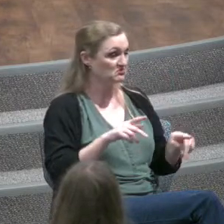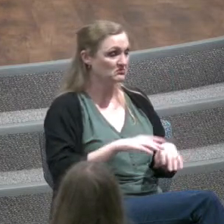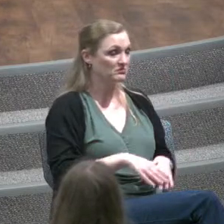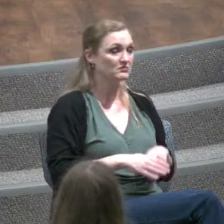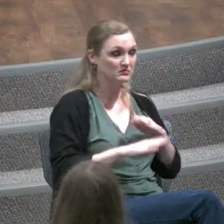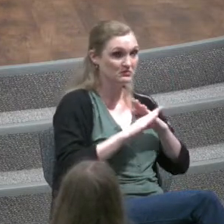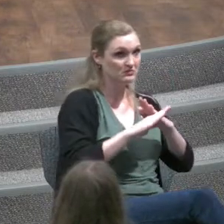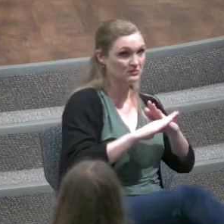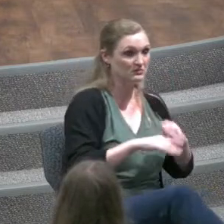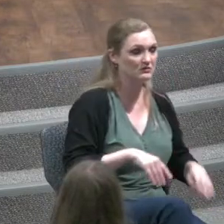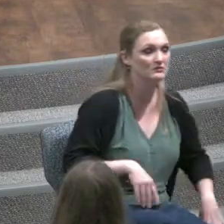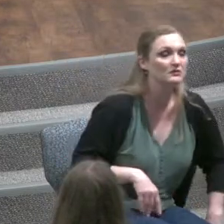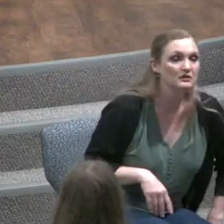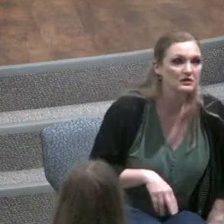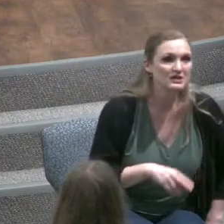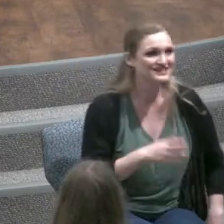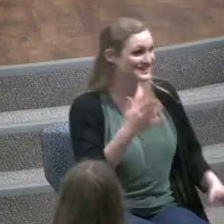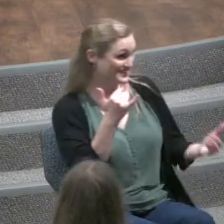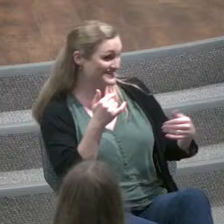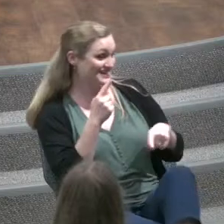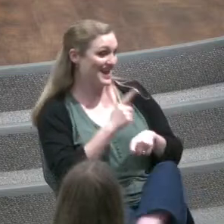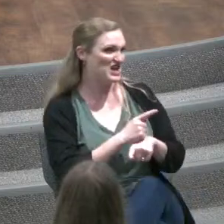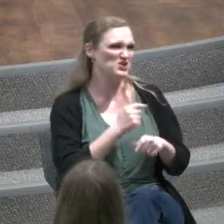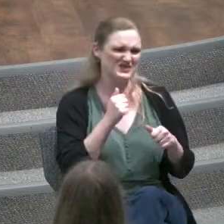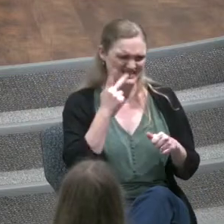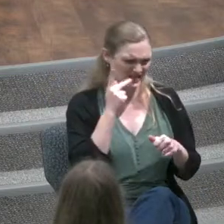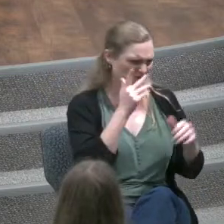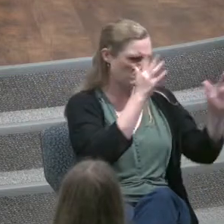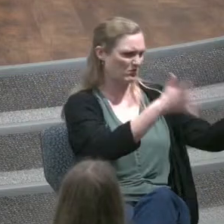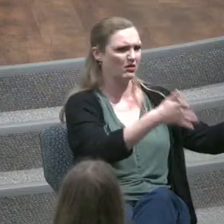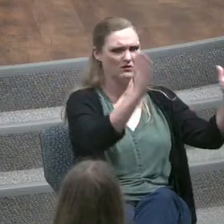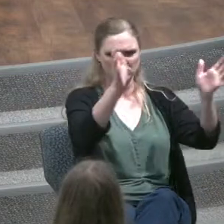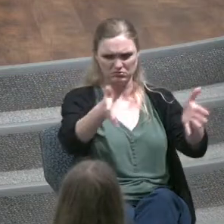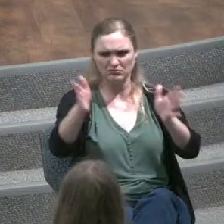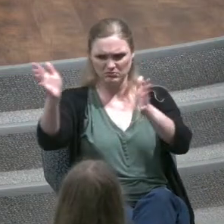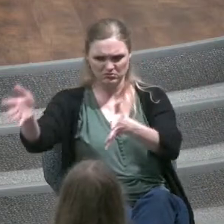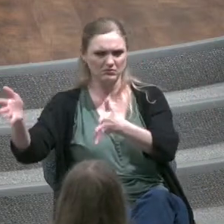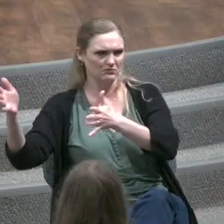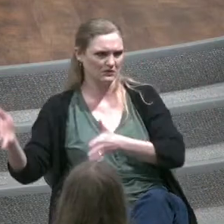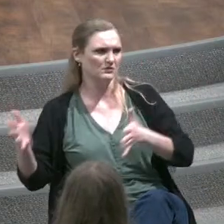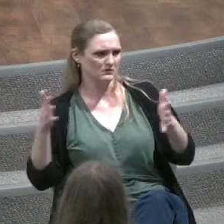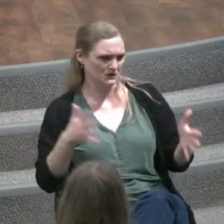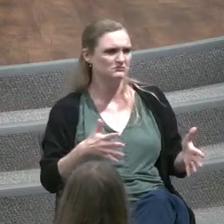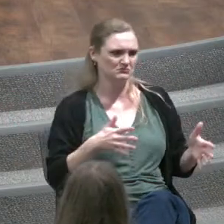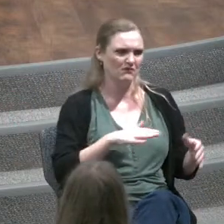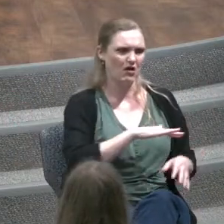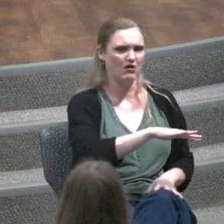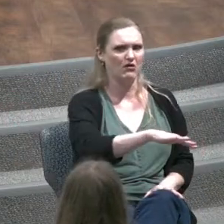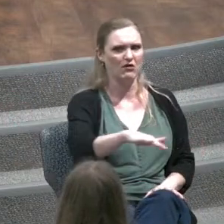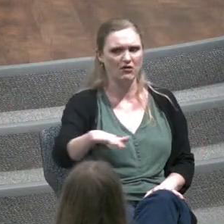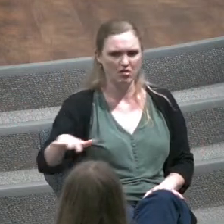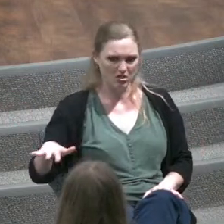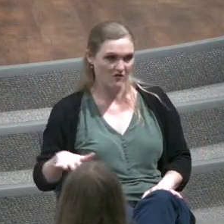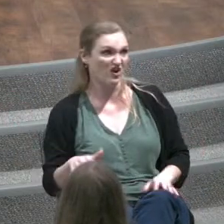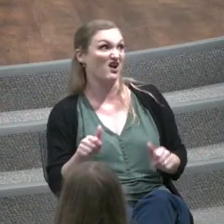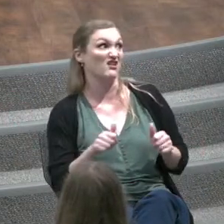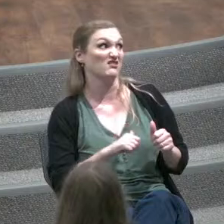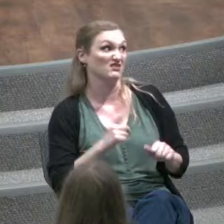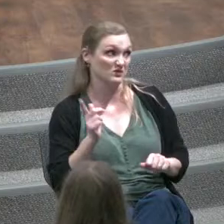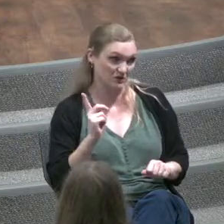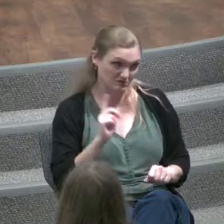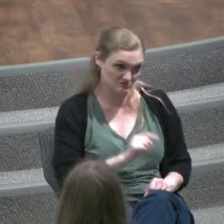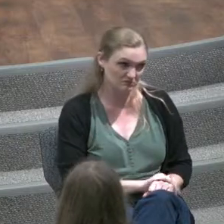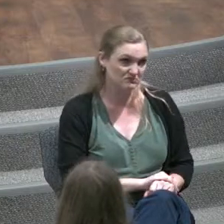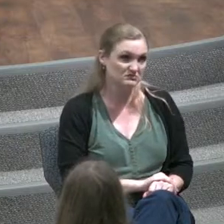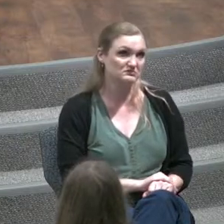again, we see, today you can see mikveh all over, all over Palestine because they were